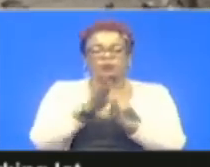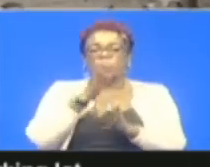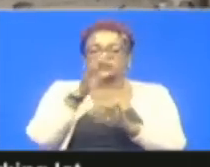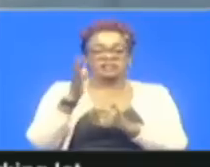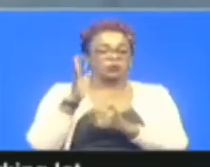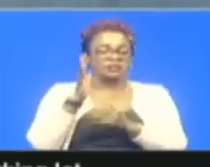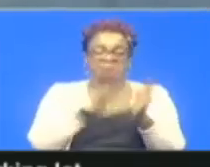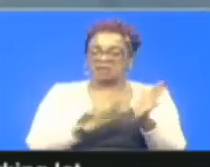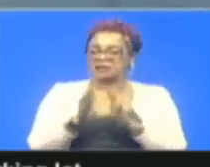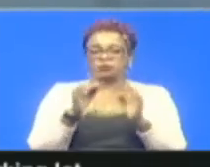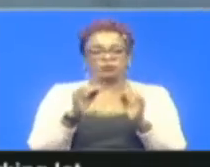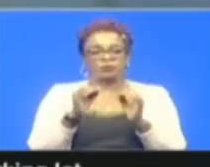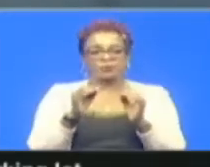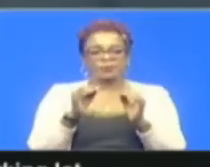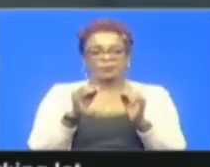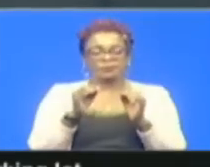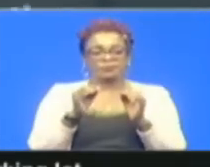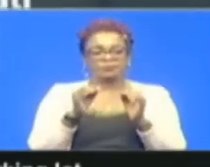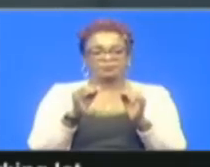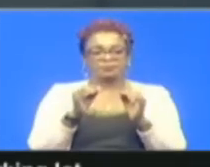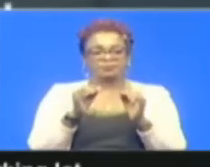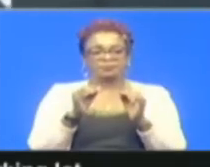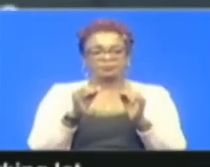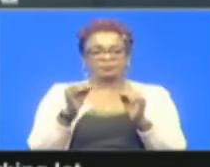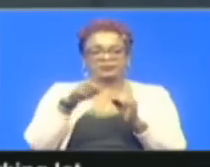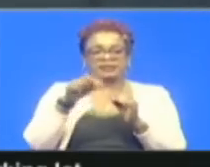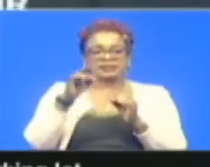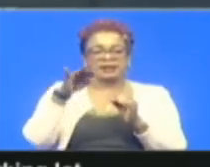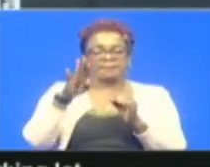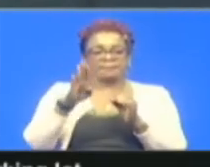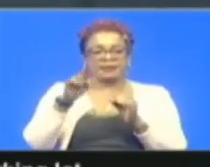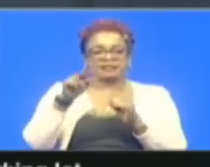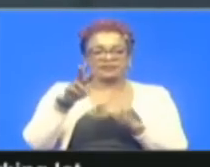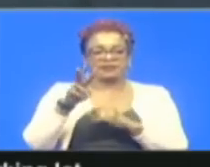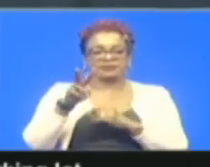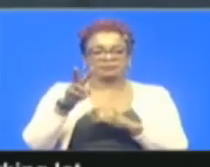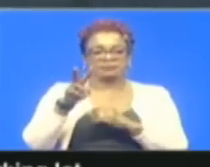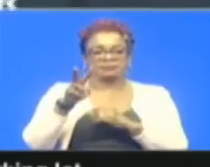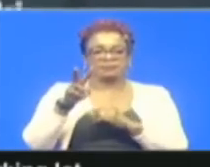not planned for. Zainab Wandati, NTV.